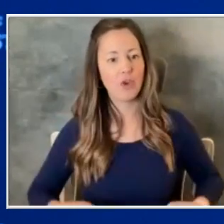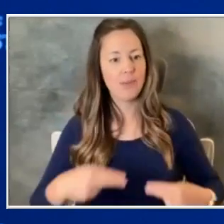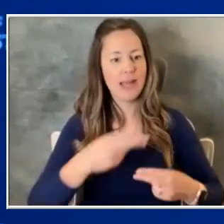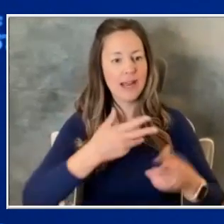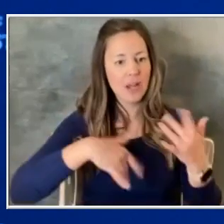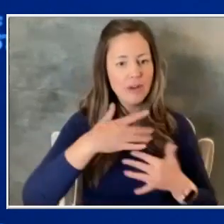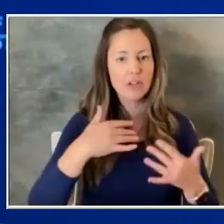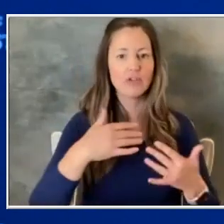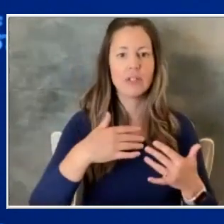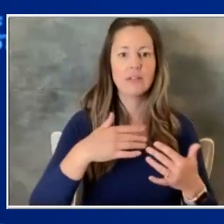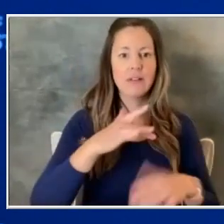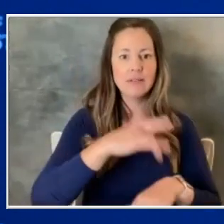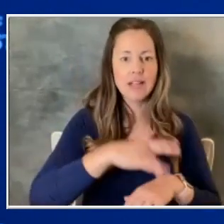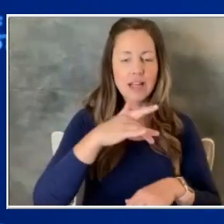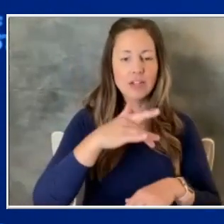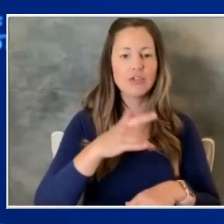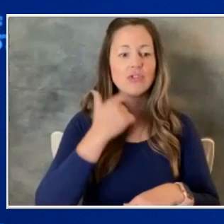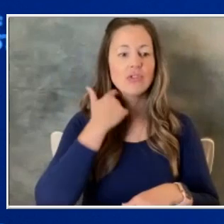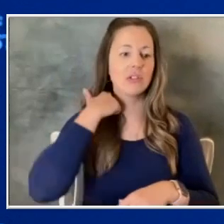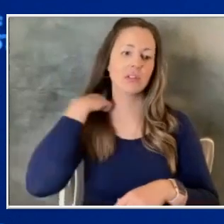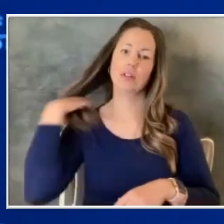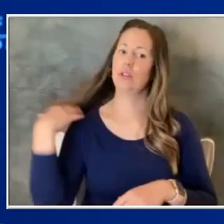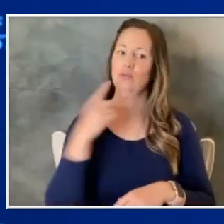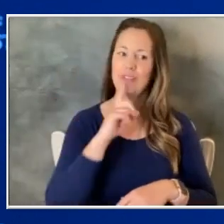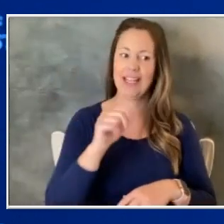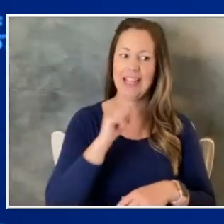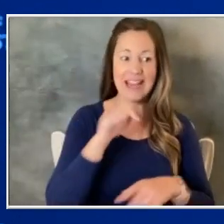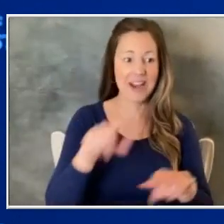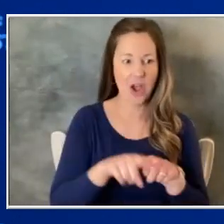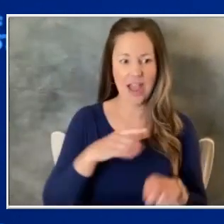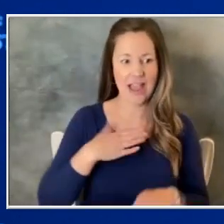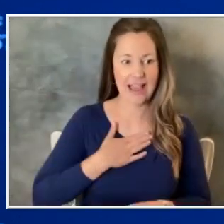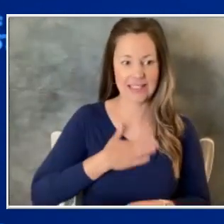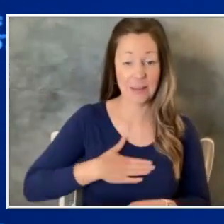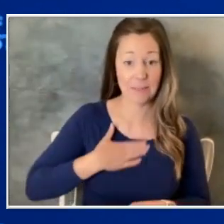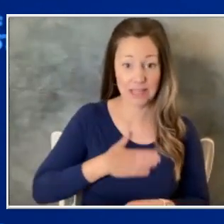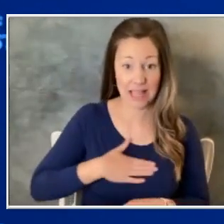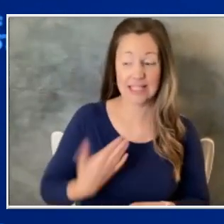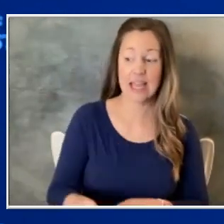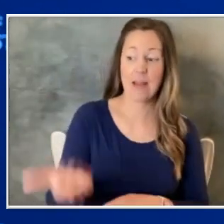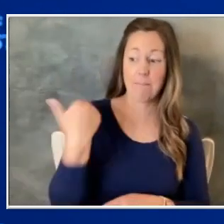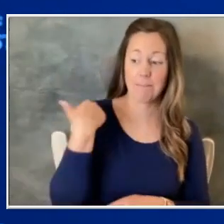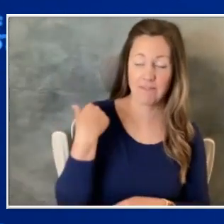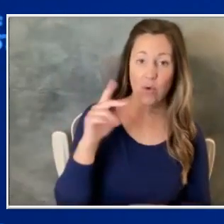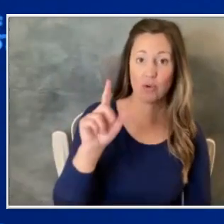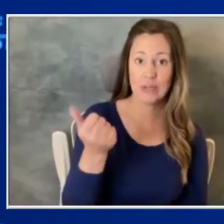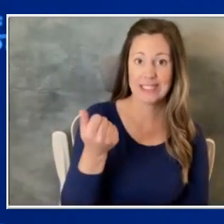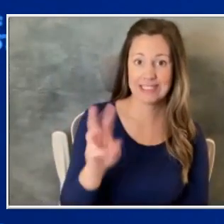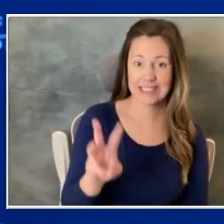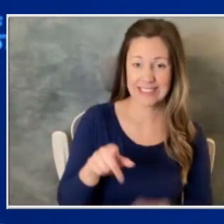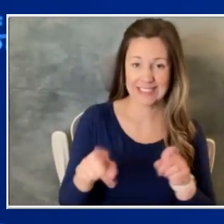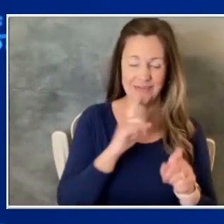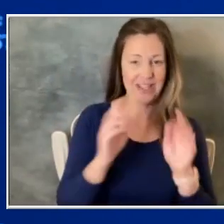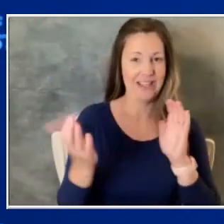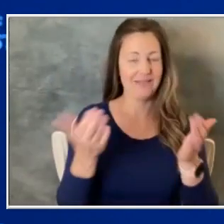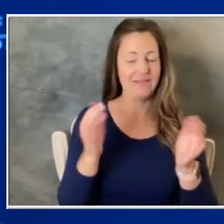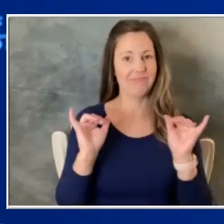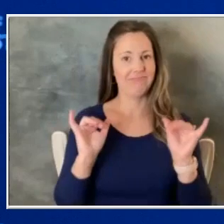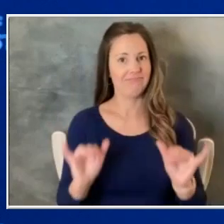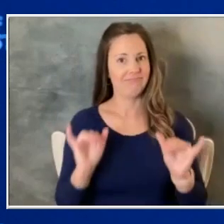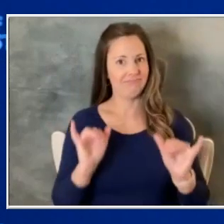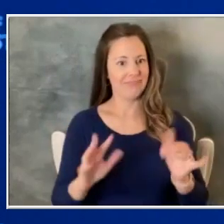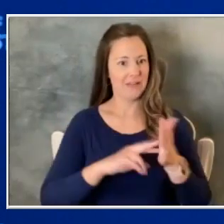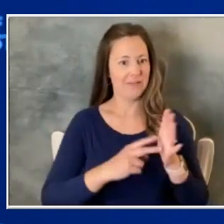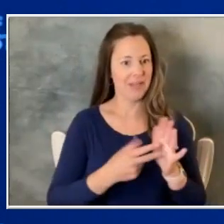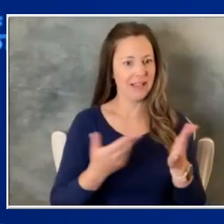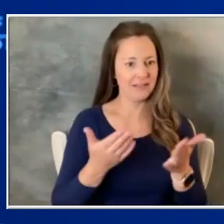touch was less pleasant than it was pre-pandemic. So I think this is a good signal that there are